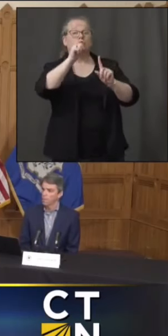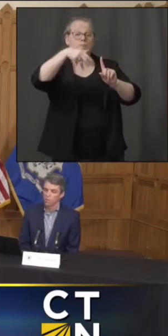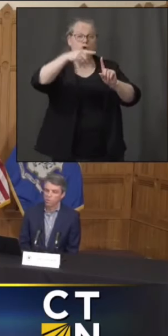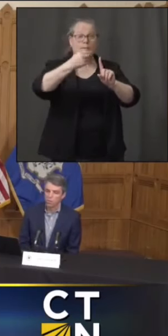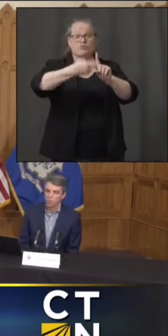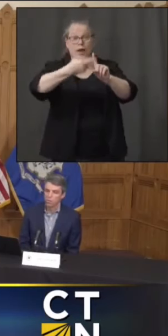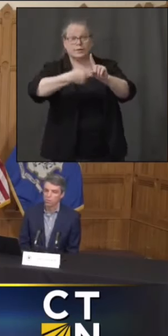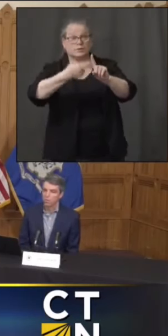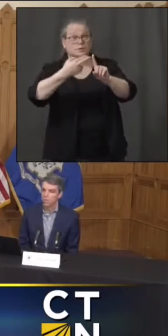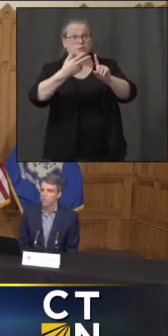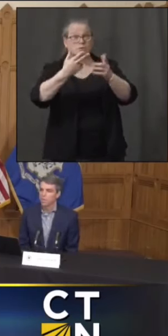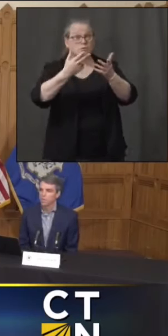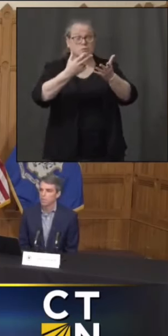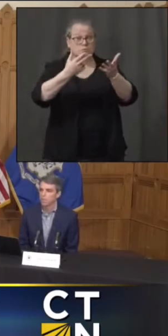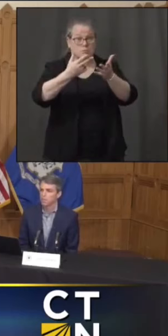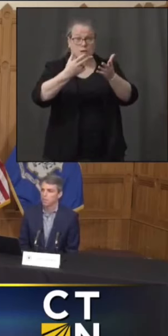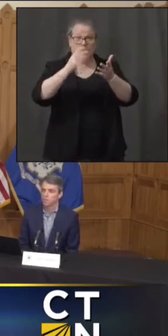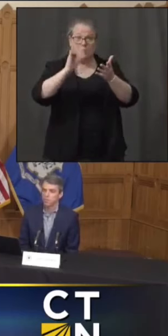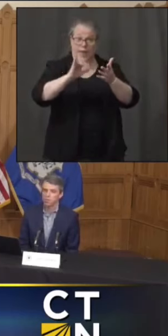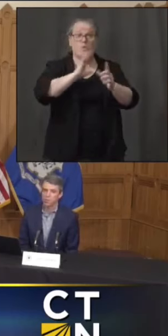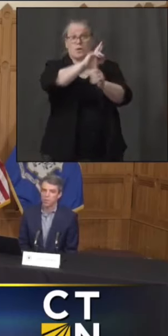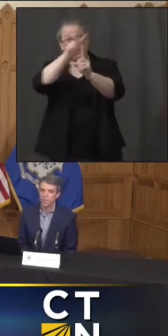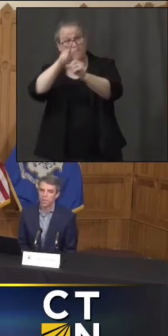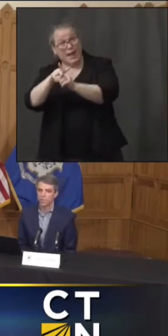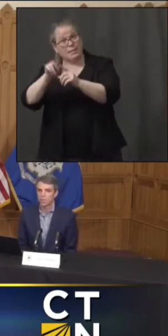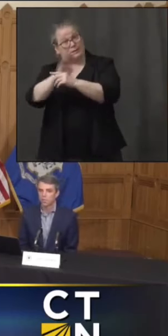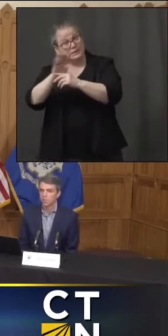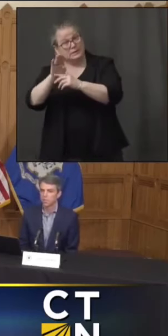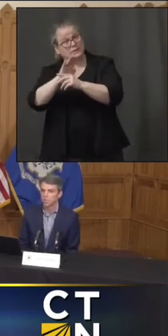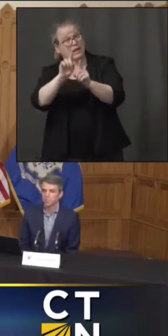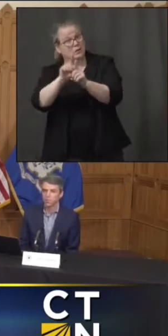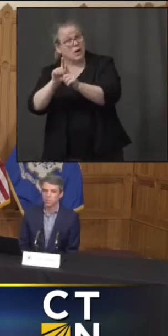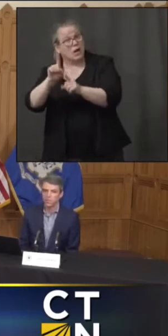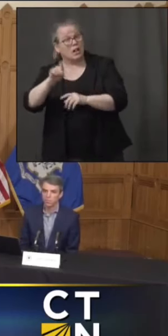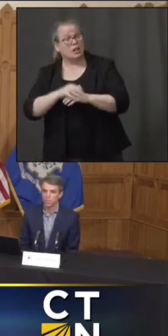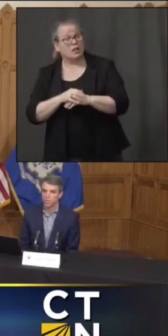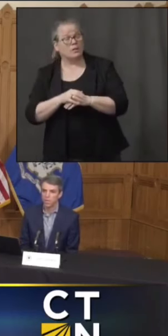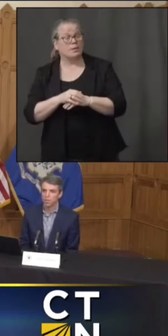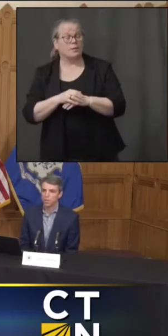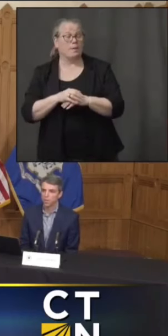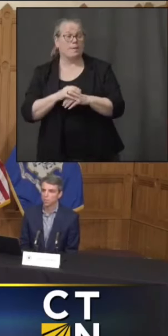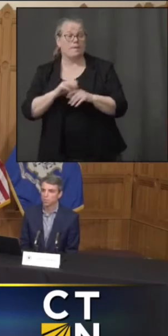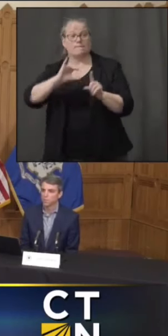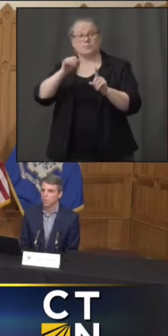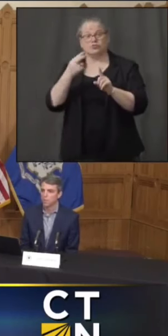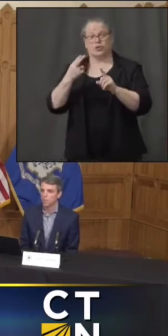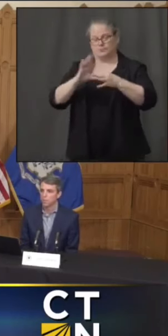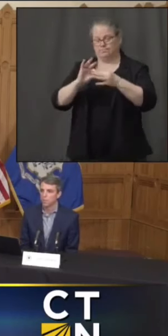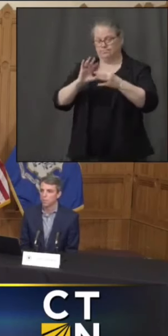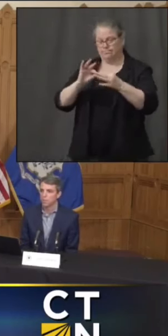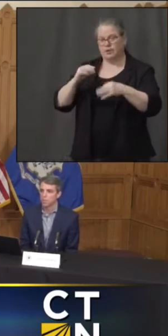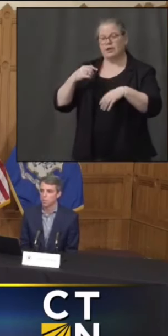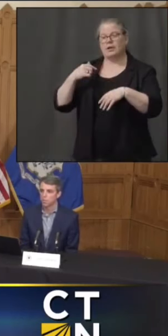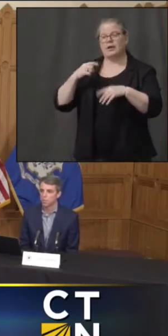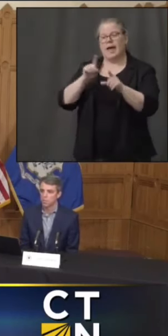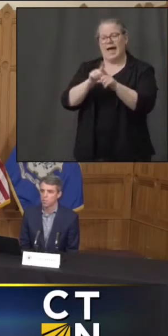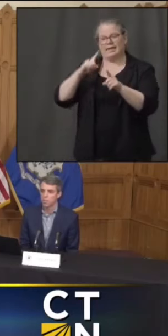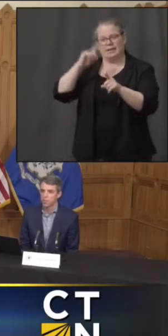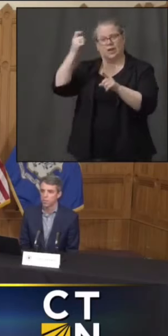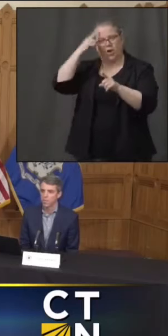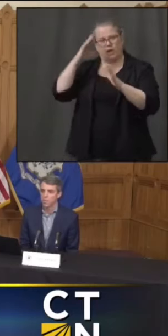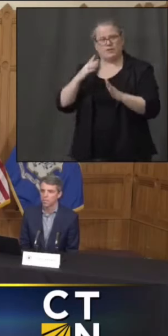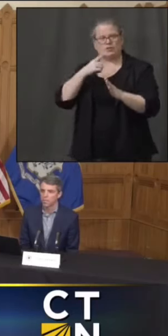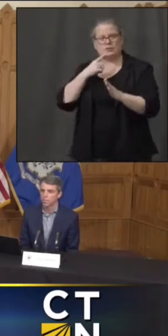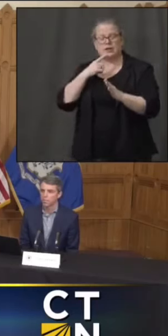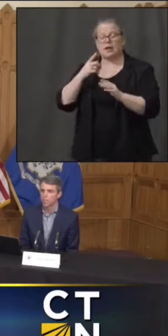Either of you want that? It is something we've been looking at. As the governor said previously, we're really counting on commercial landlords who are